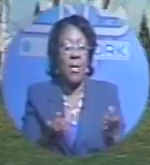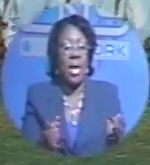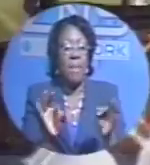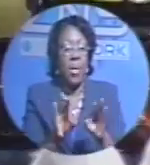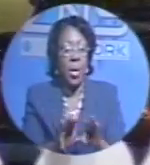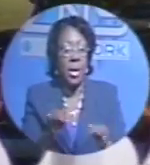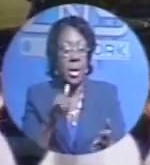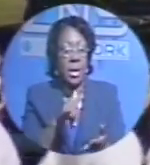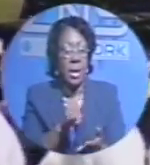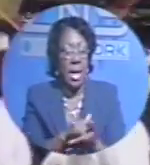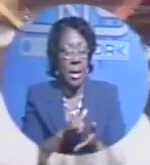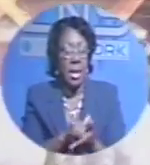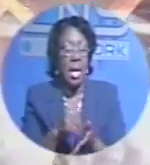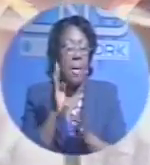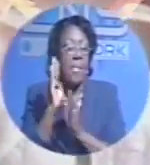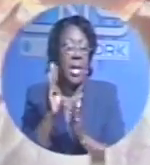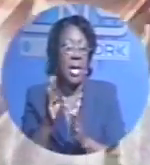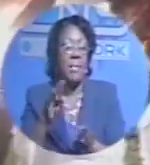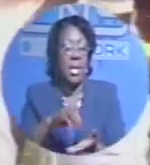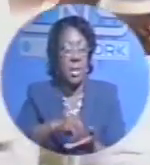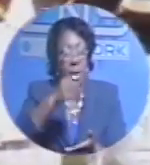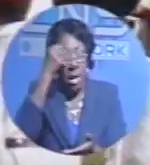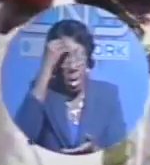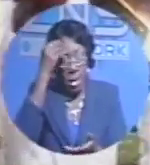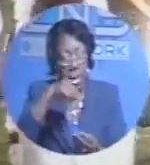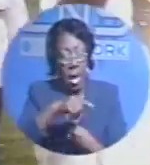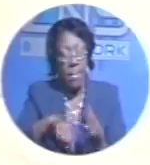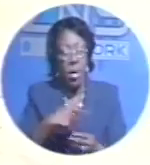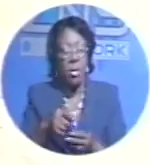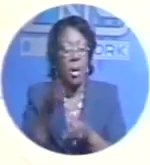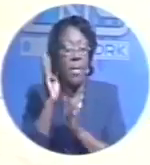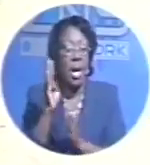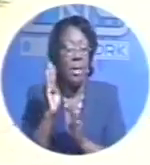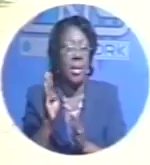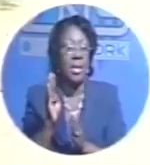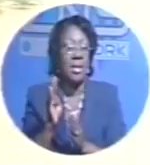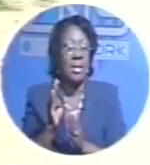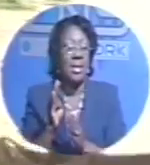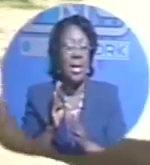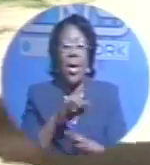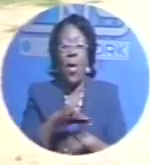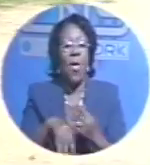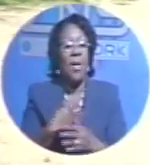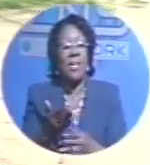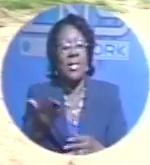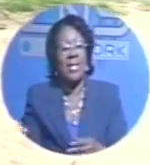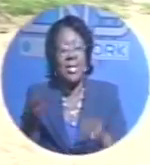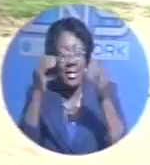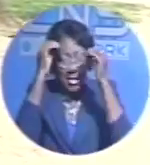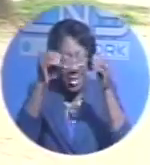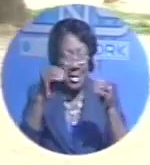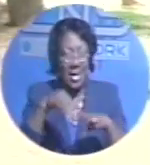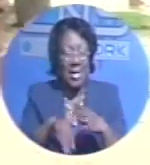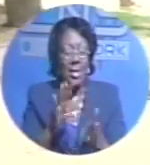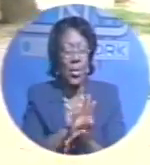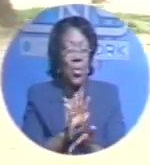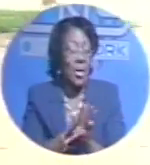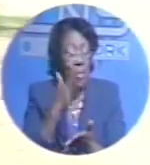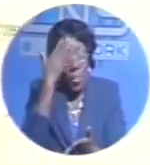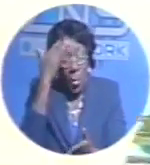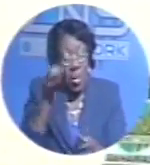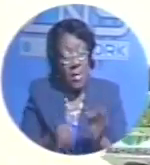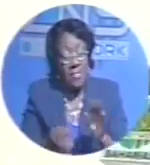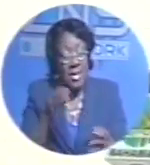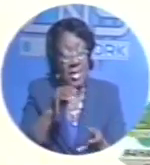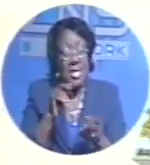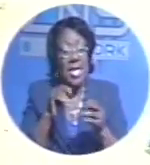apology and is calling on Bahamians to review the history of the Bahamas. Oh, they teach me in school, you know. Well, I don't know if they're teaching that in school now, you know what I mean? But they